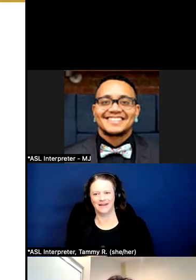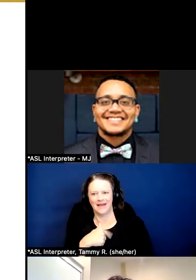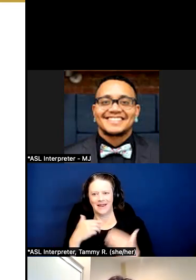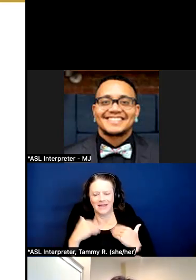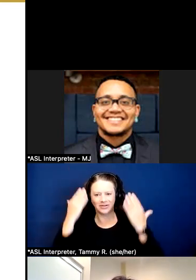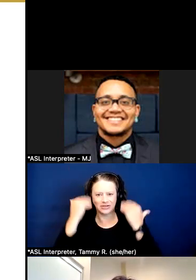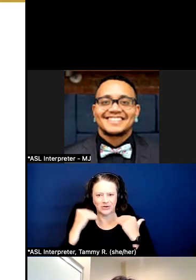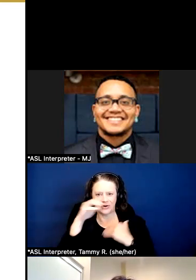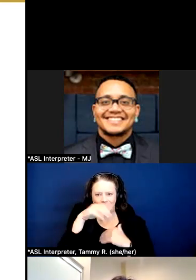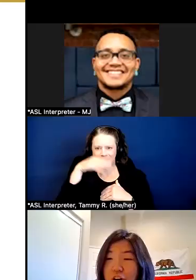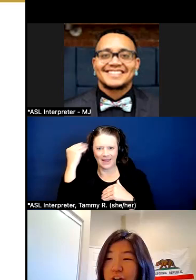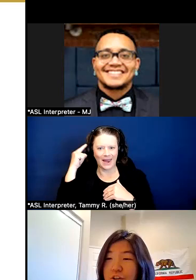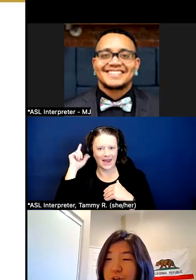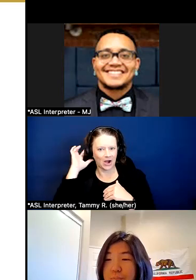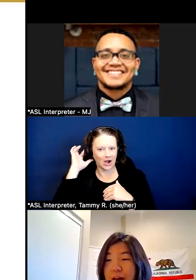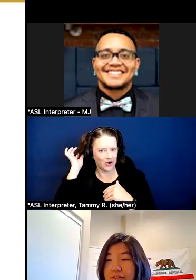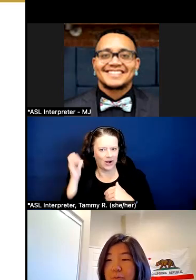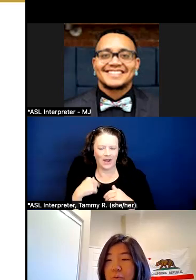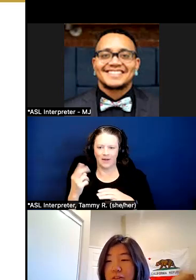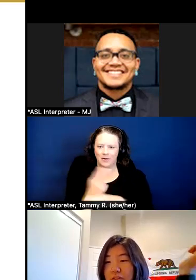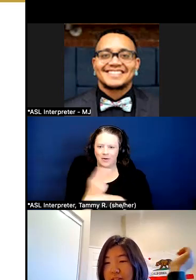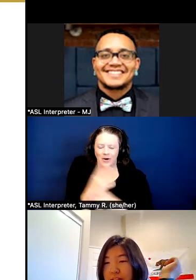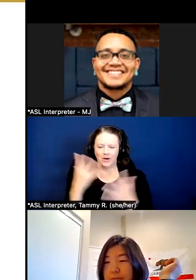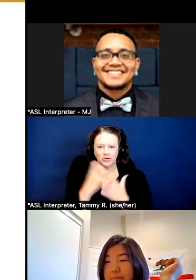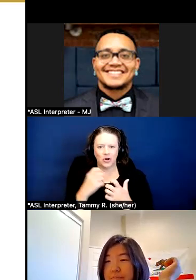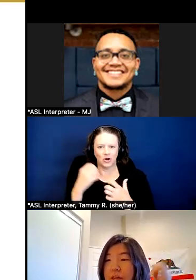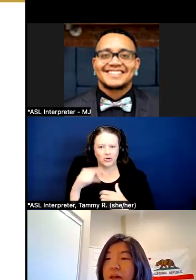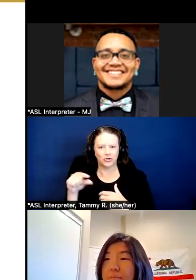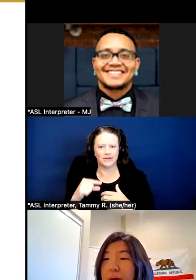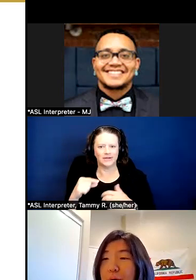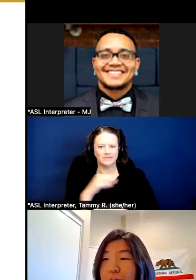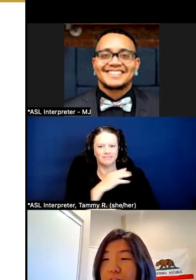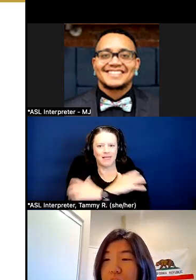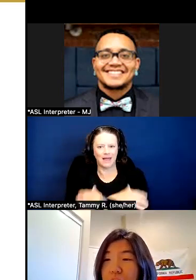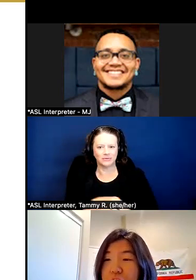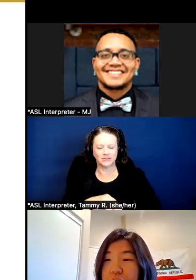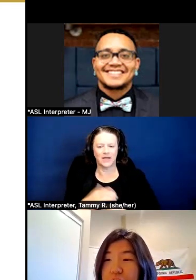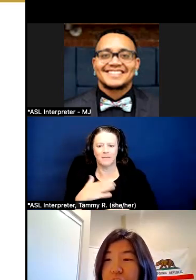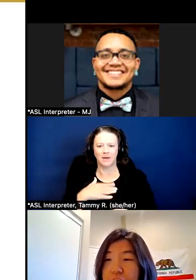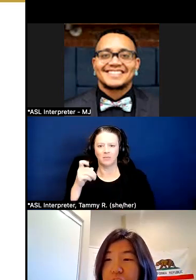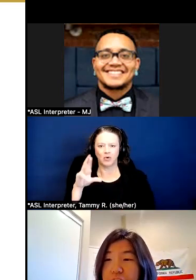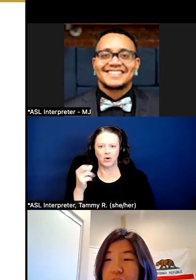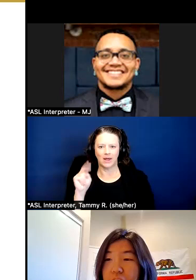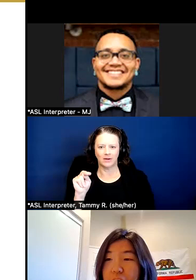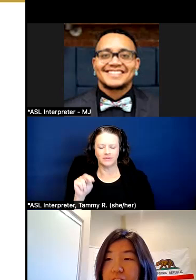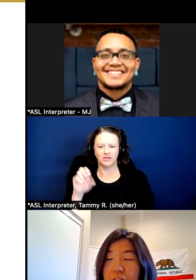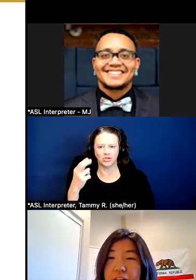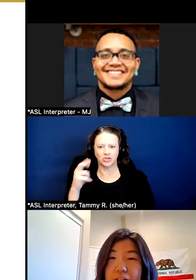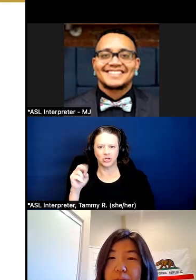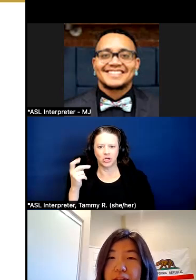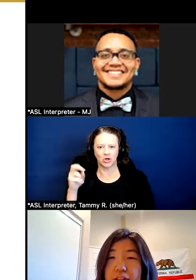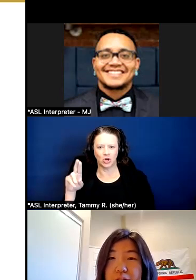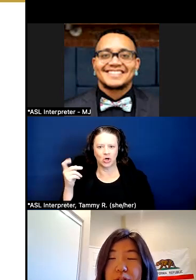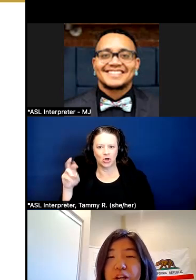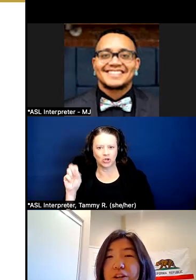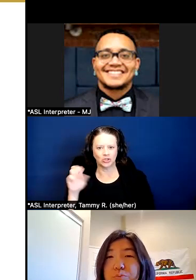hair and I am wearing a dark green blouse with long sleeves. My pronouns are she, her, hers, and I